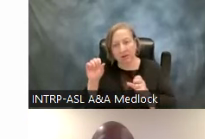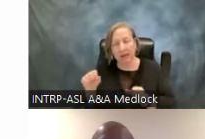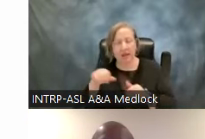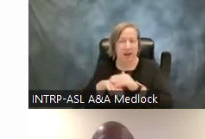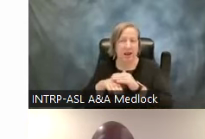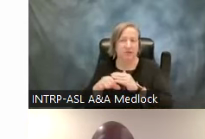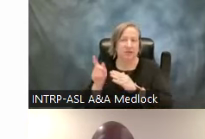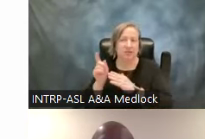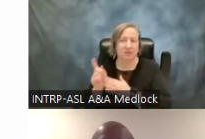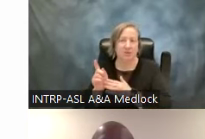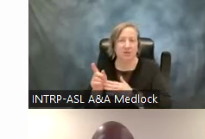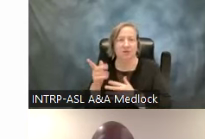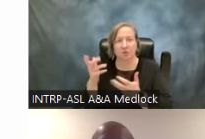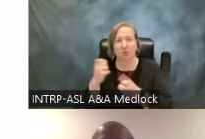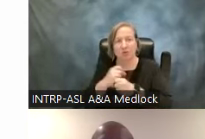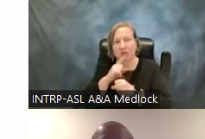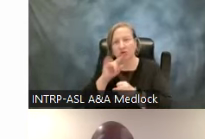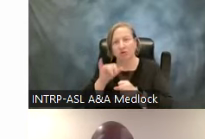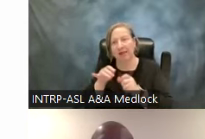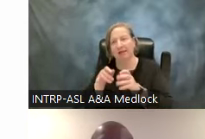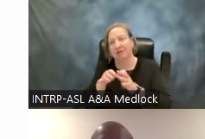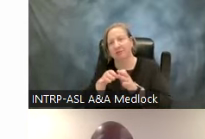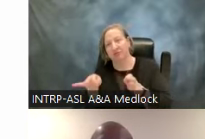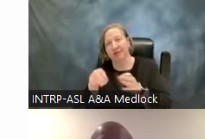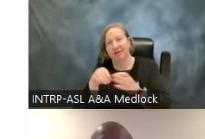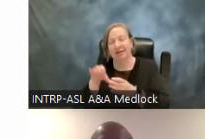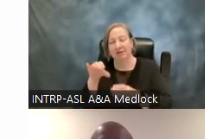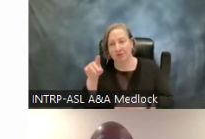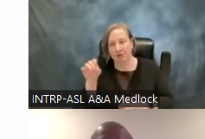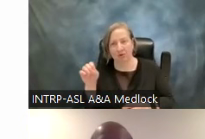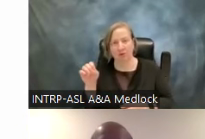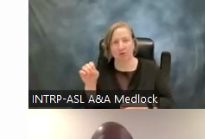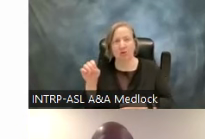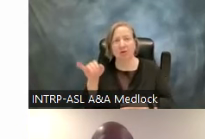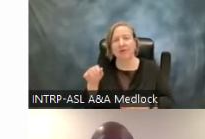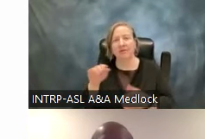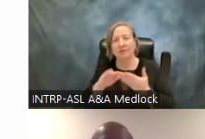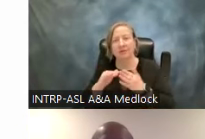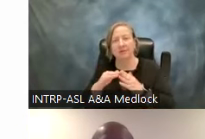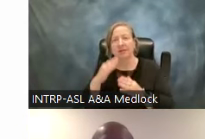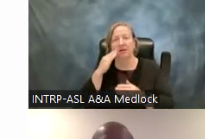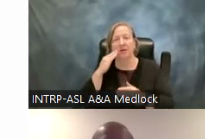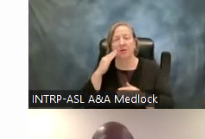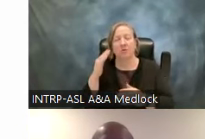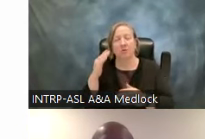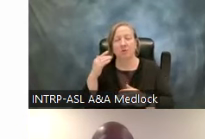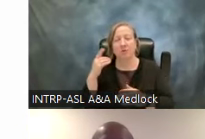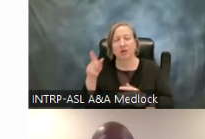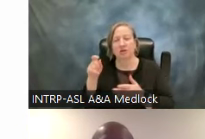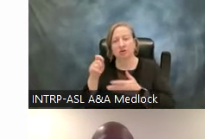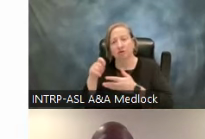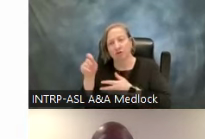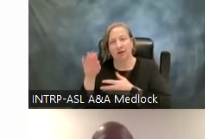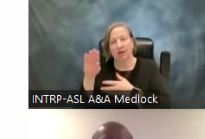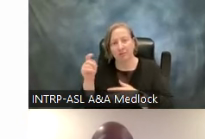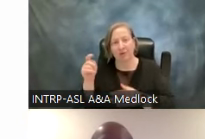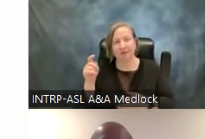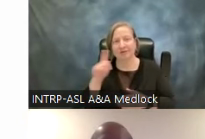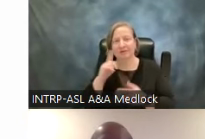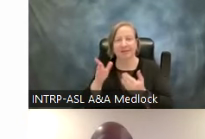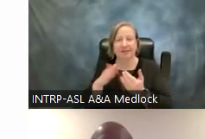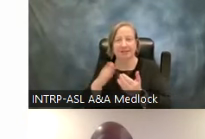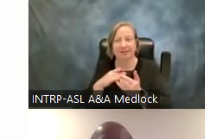immediately. So we just want to make sure that it's written into the code and that the city is aware that they should check that box. It's a very easy thing.